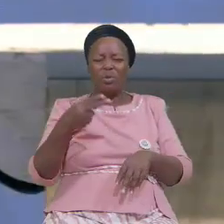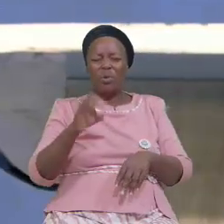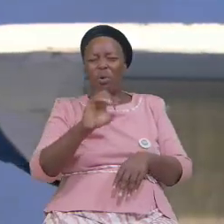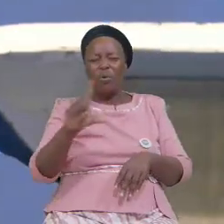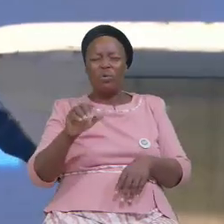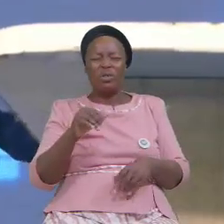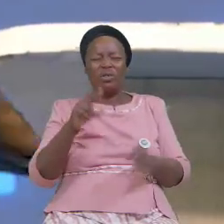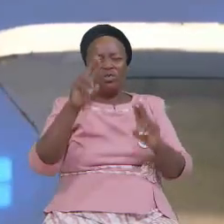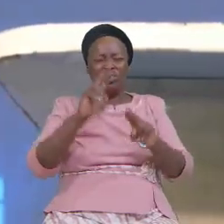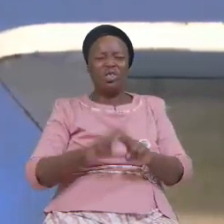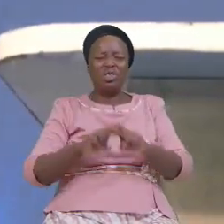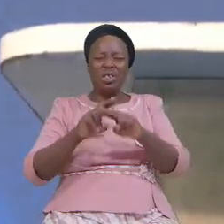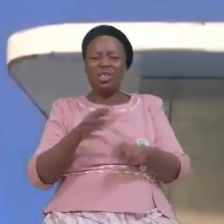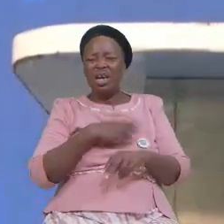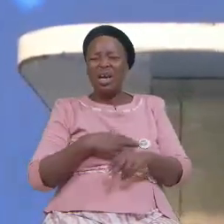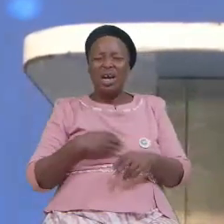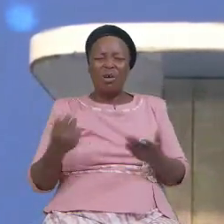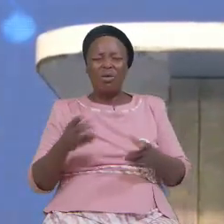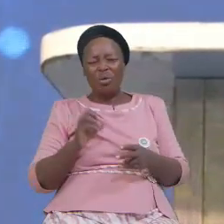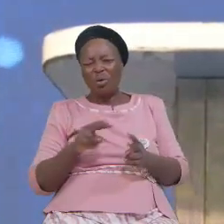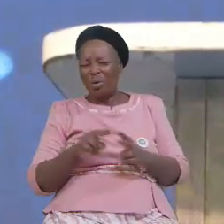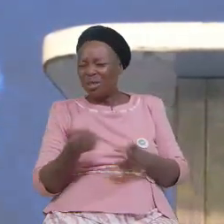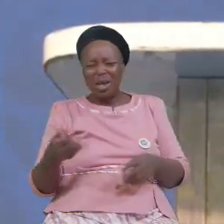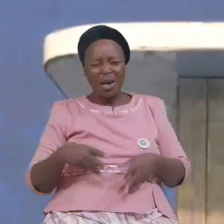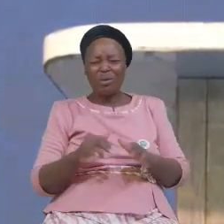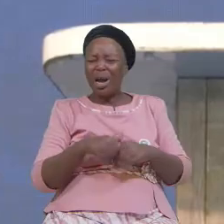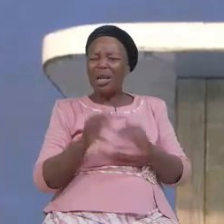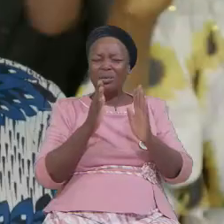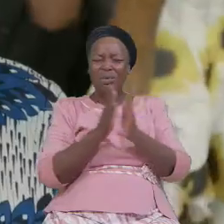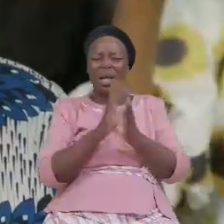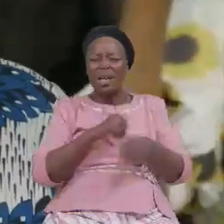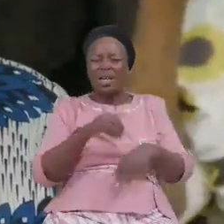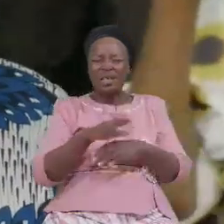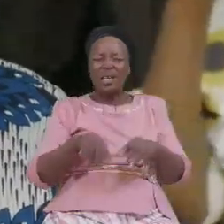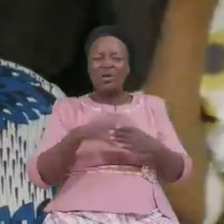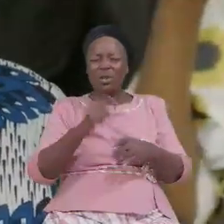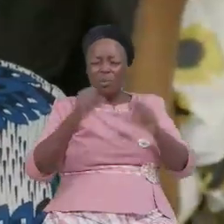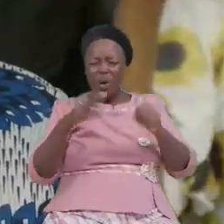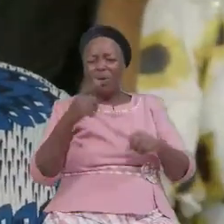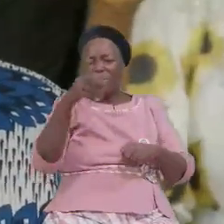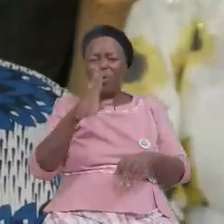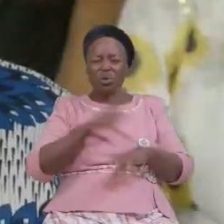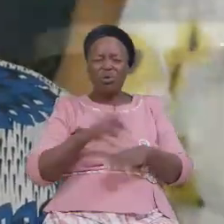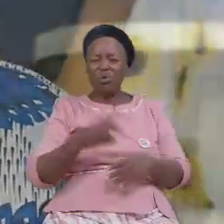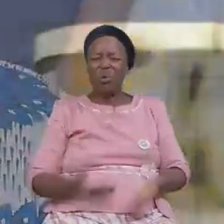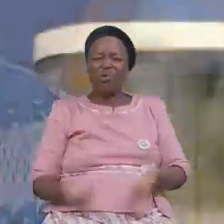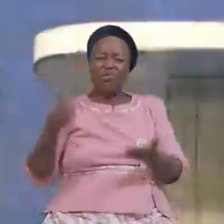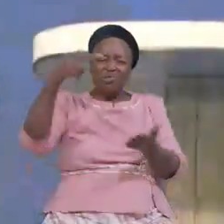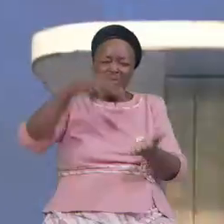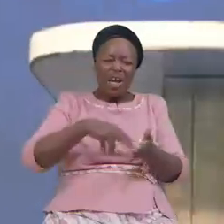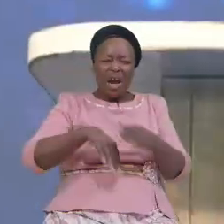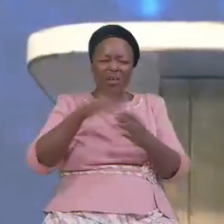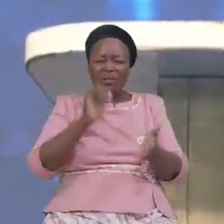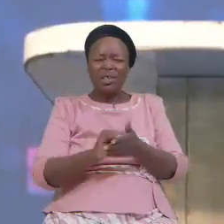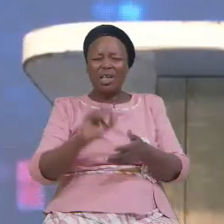on crutches, whatever, I send for the power of God unto you. Rise up out of that